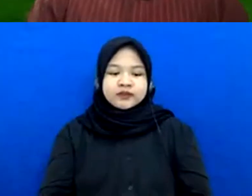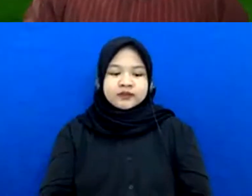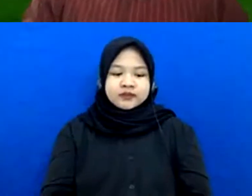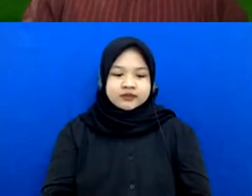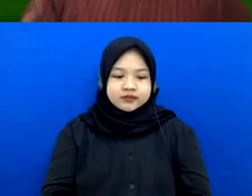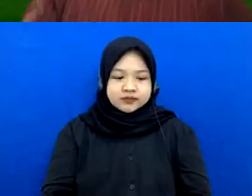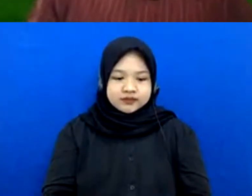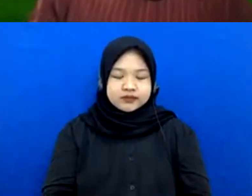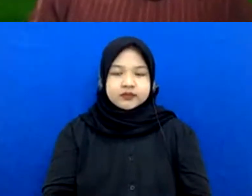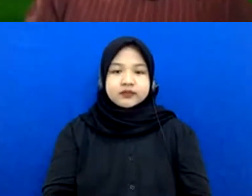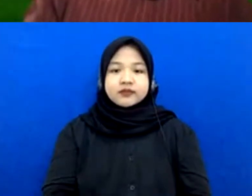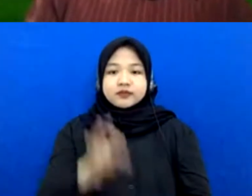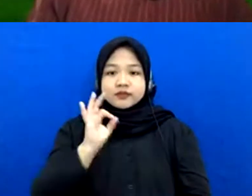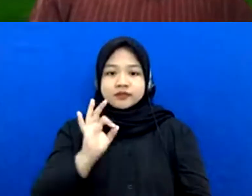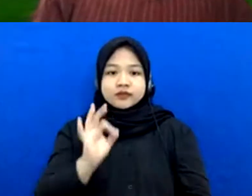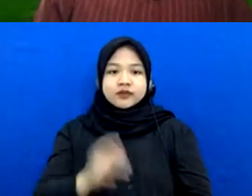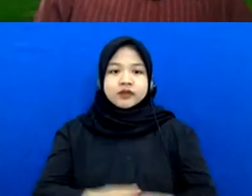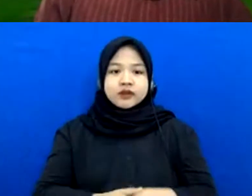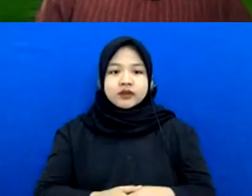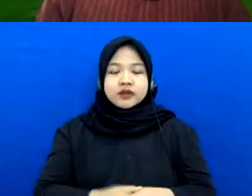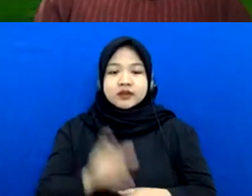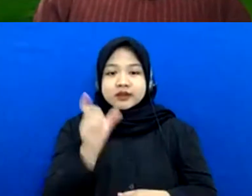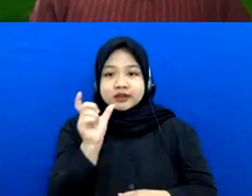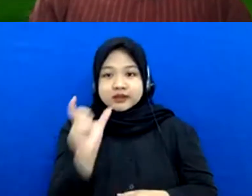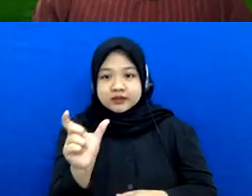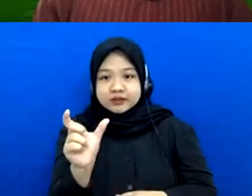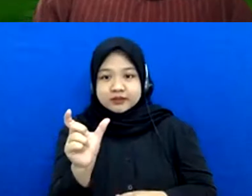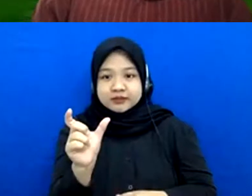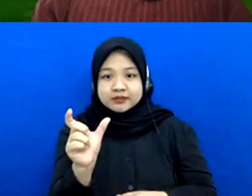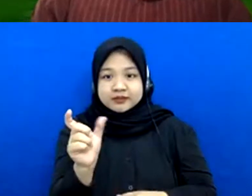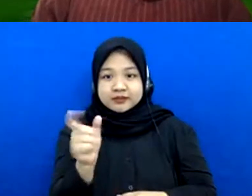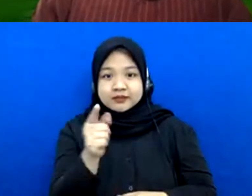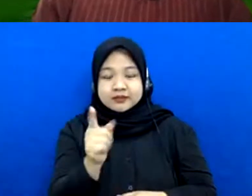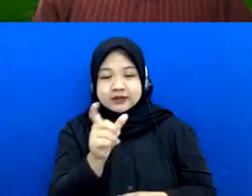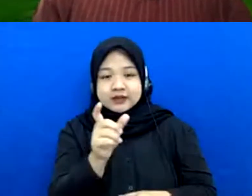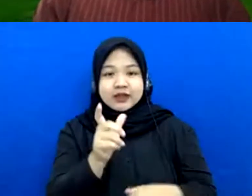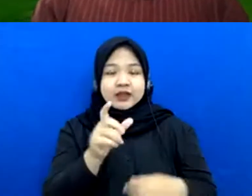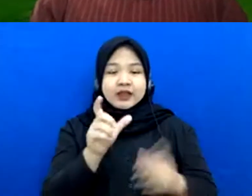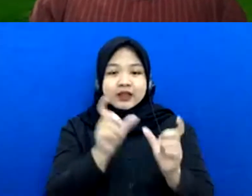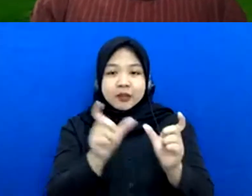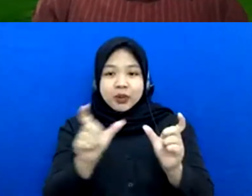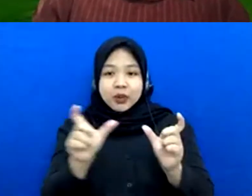Okay, terms. Your terminology.